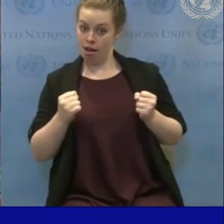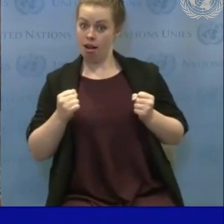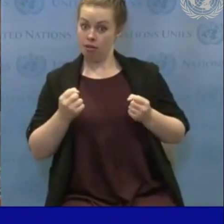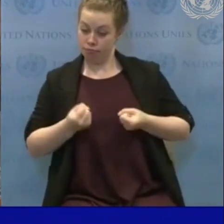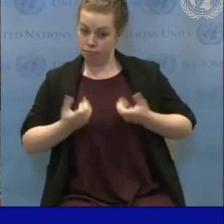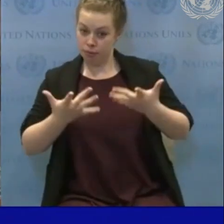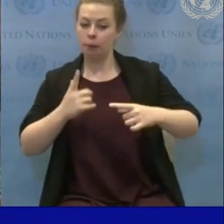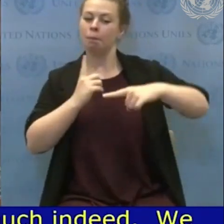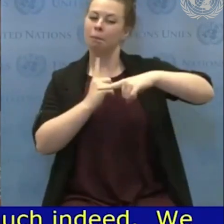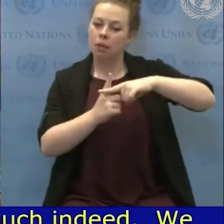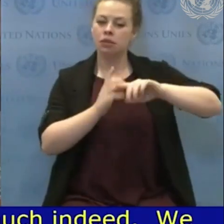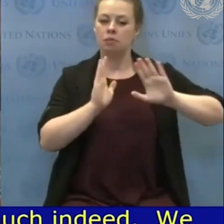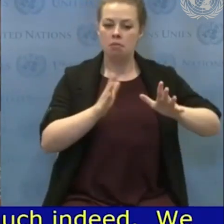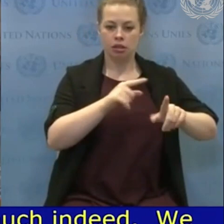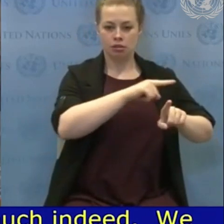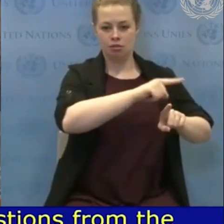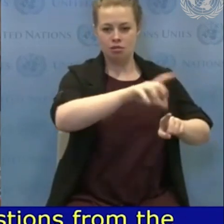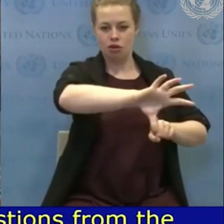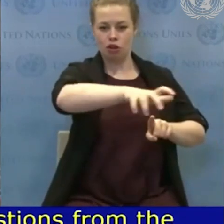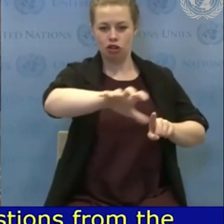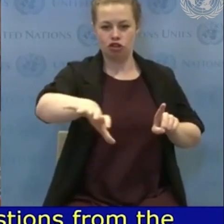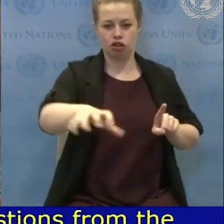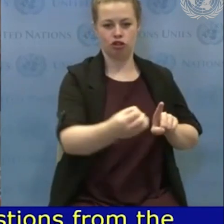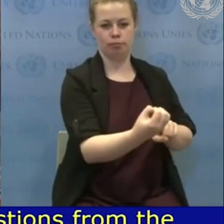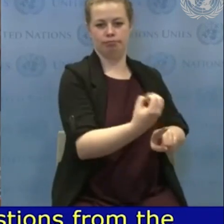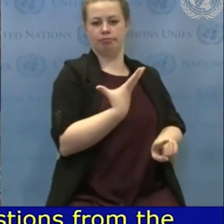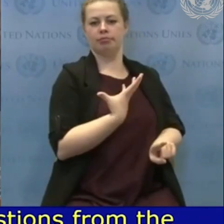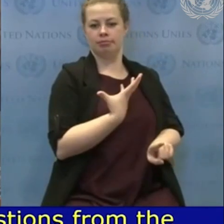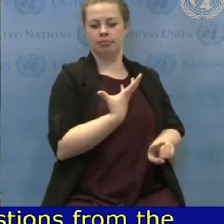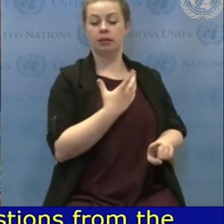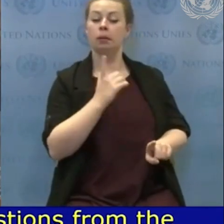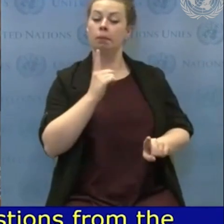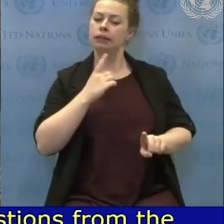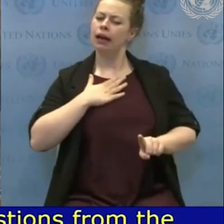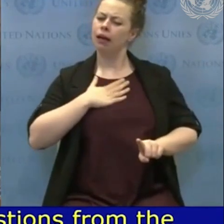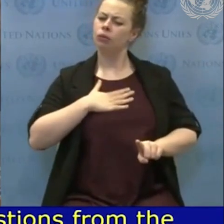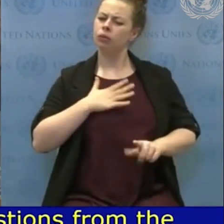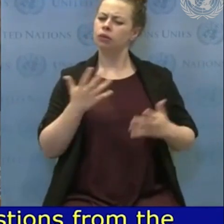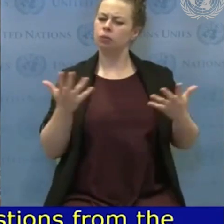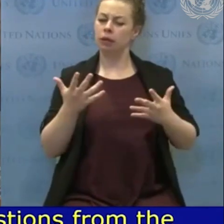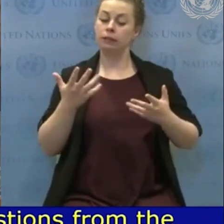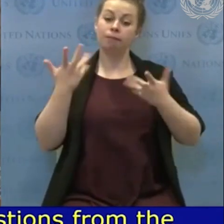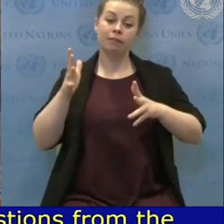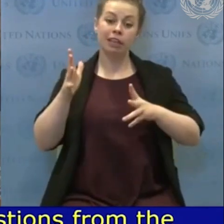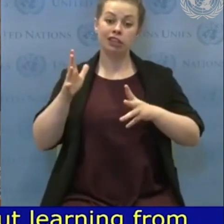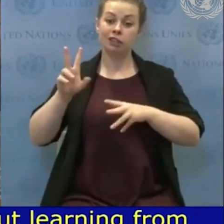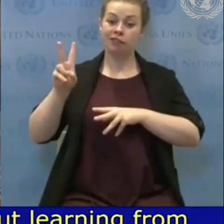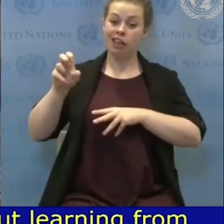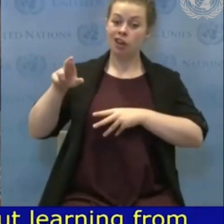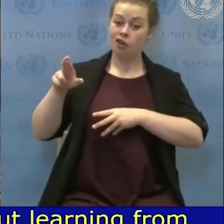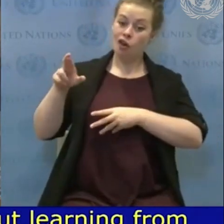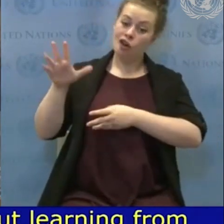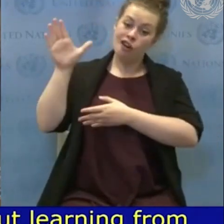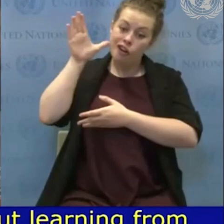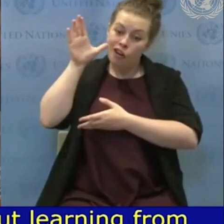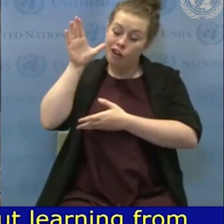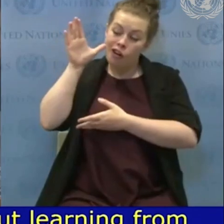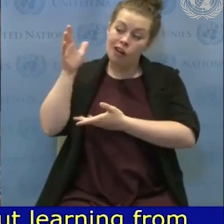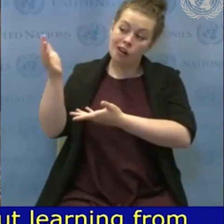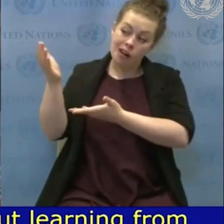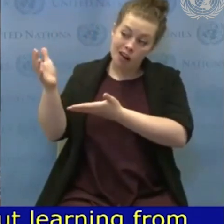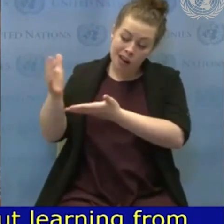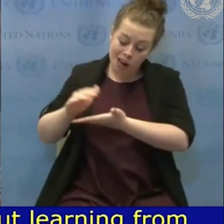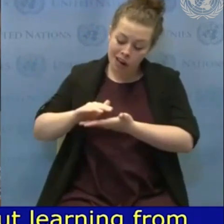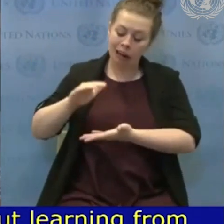very briefly on what we've heard, because it seems to me that the important lesson here is that civil society